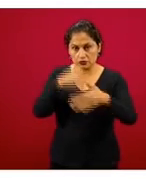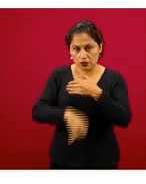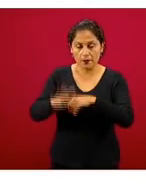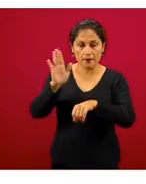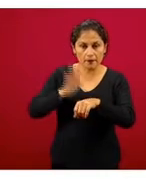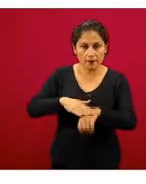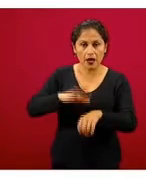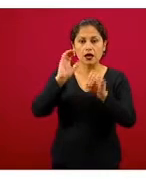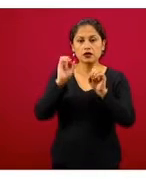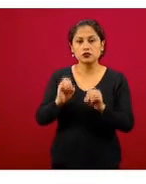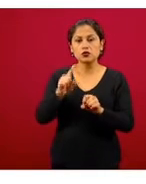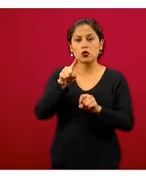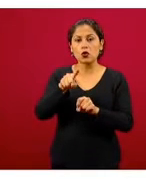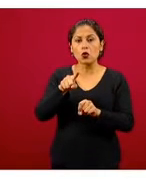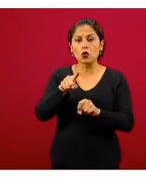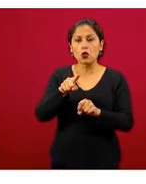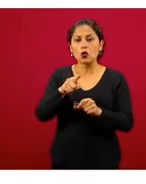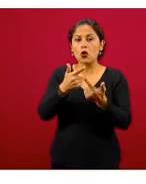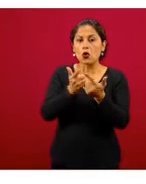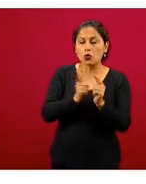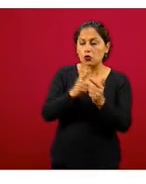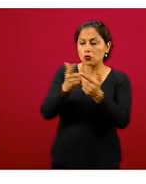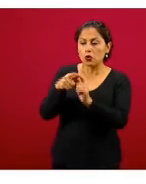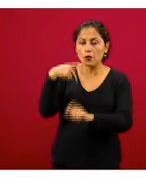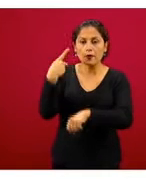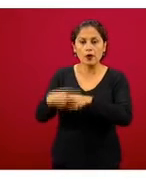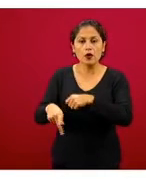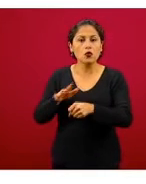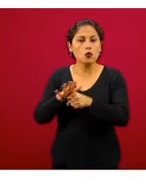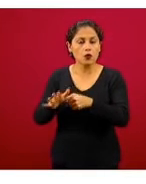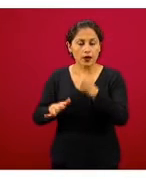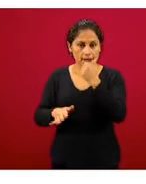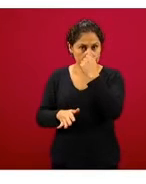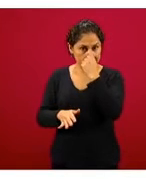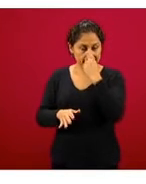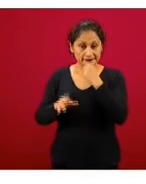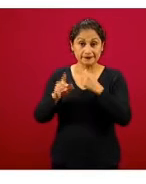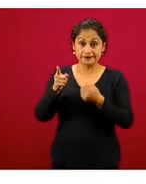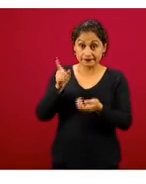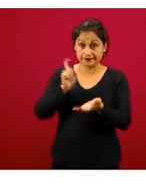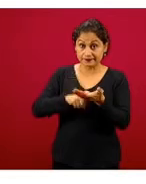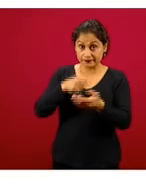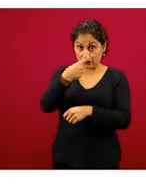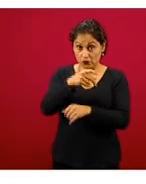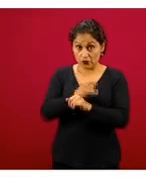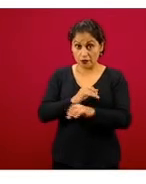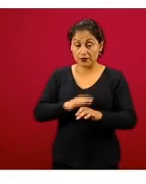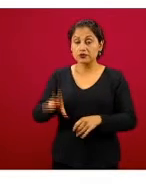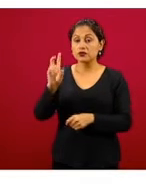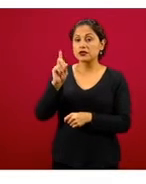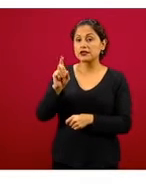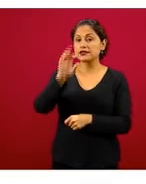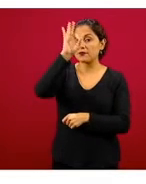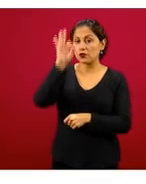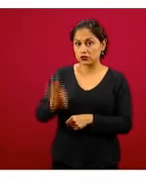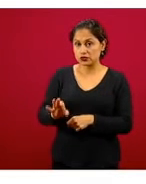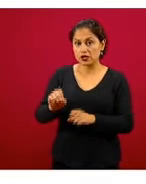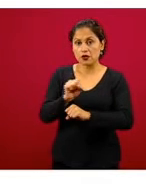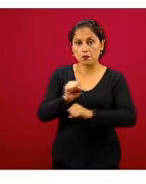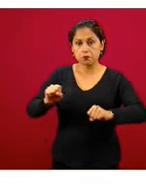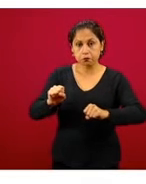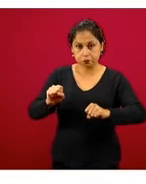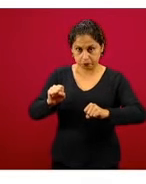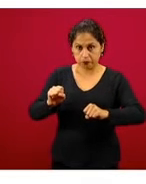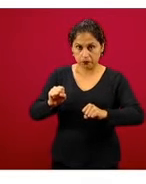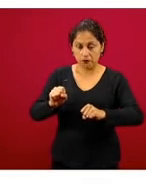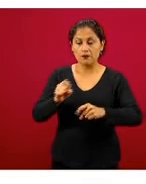have done so in order to better understand what are the vulnerable groups. And